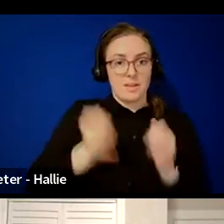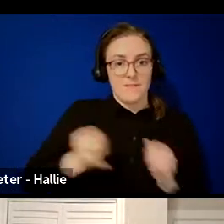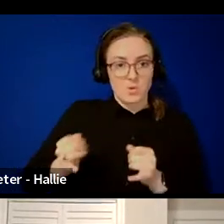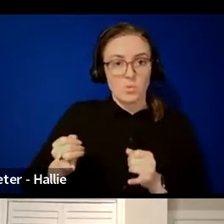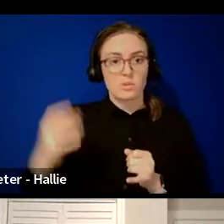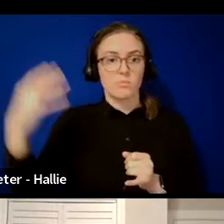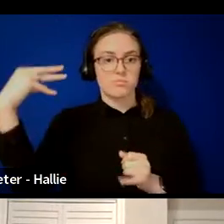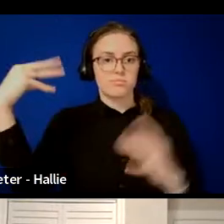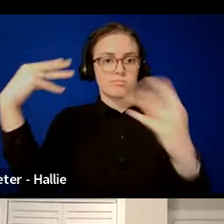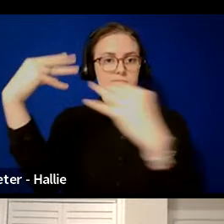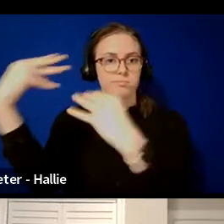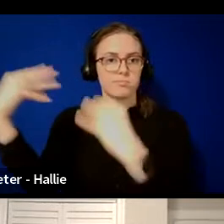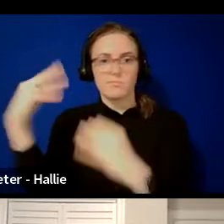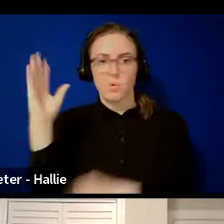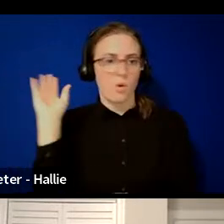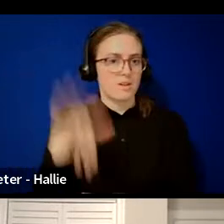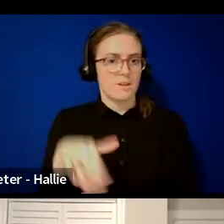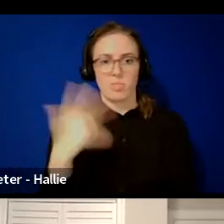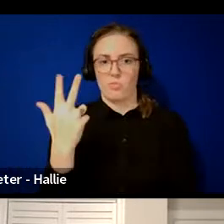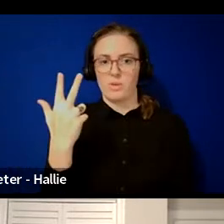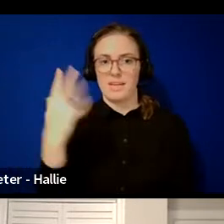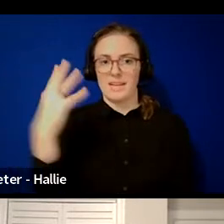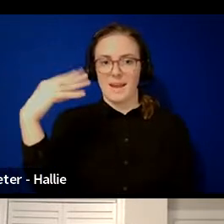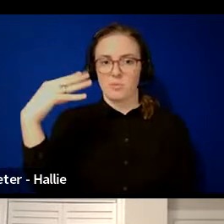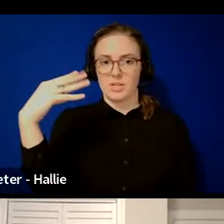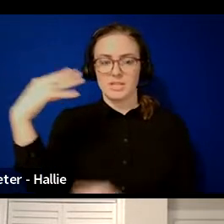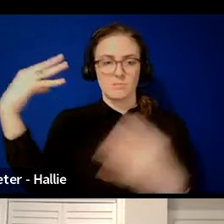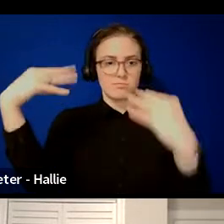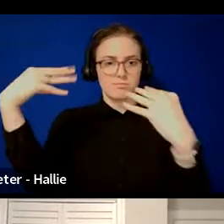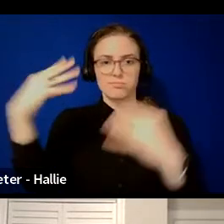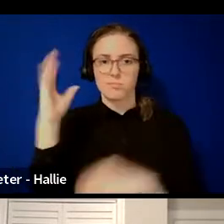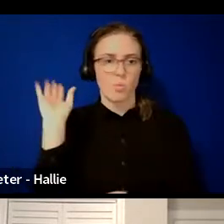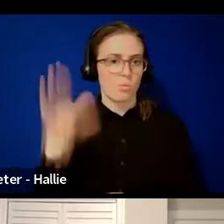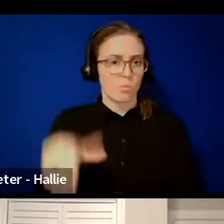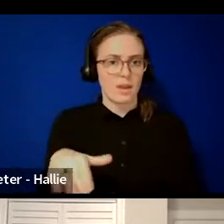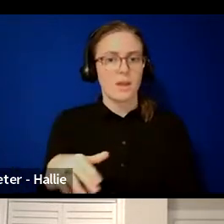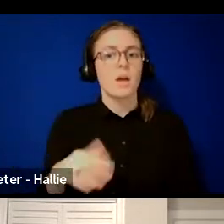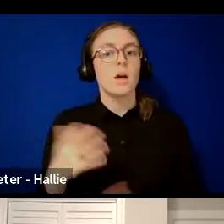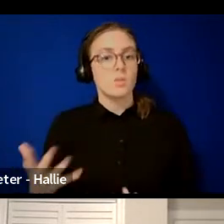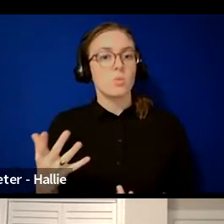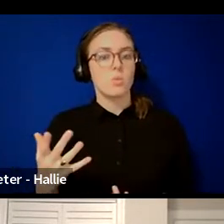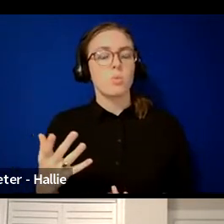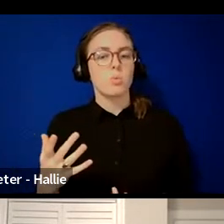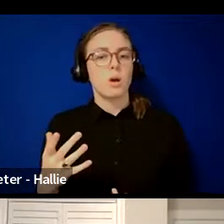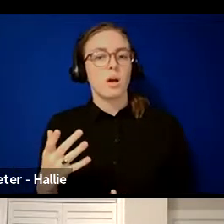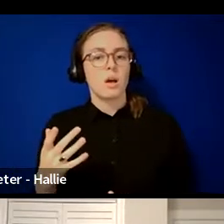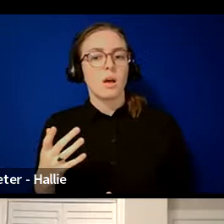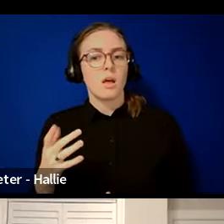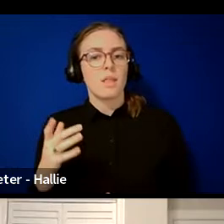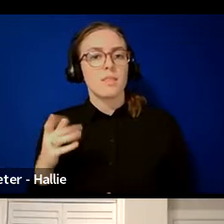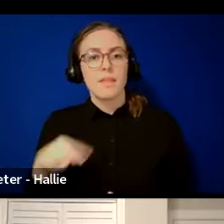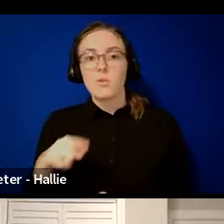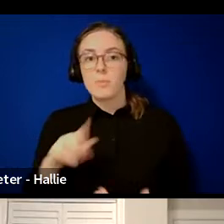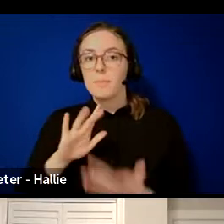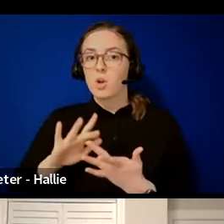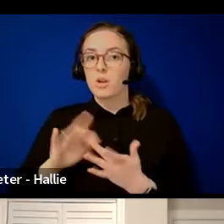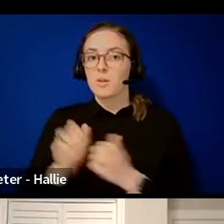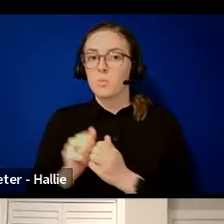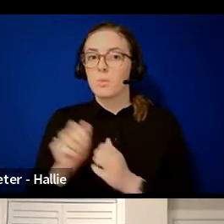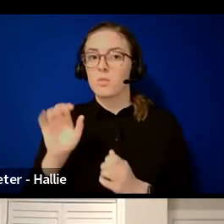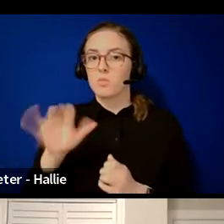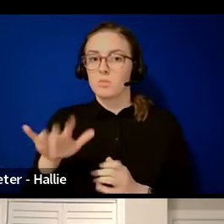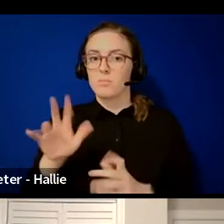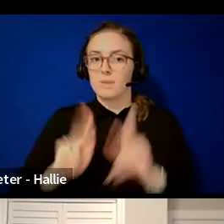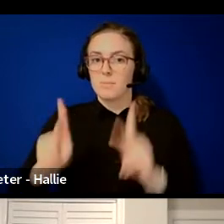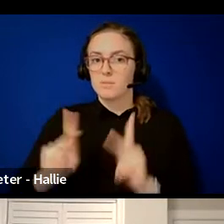checking in on them. It's a requirement. It's part of their hotspot policing. It's something that they must record. So they are making contact with those individuals on a